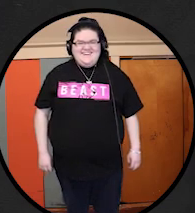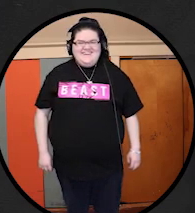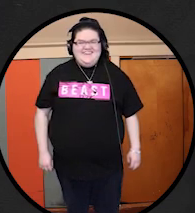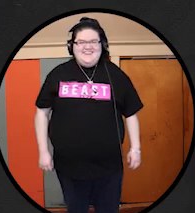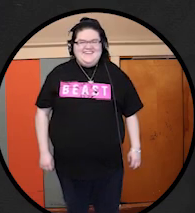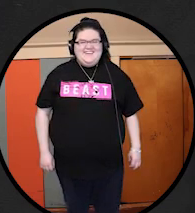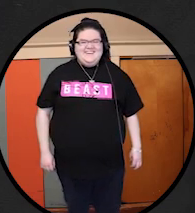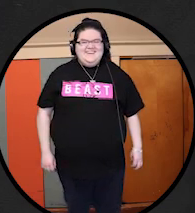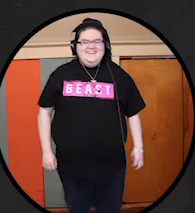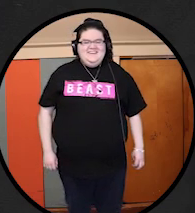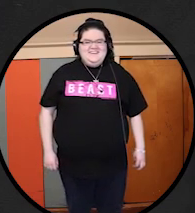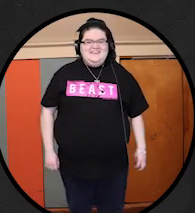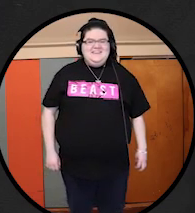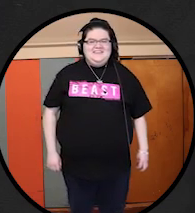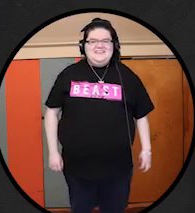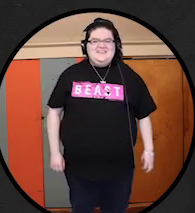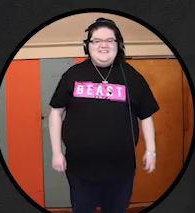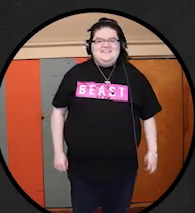On the volley.